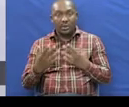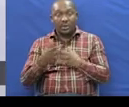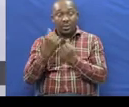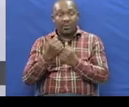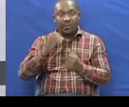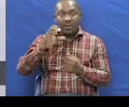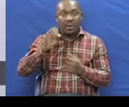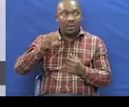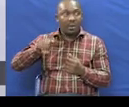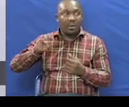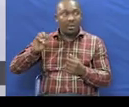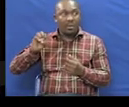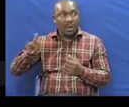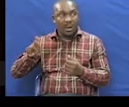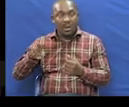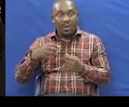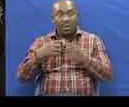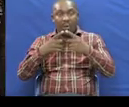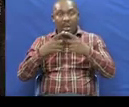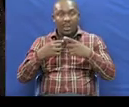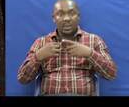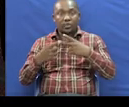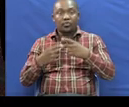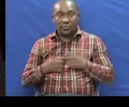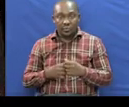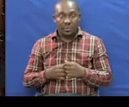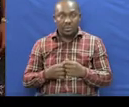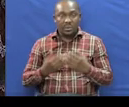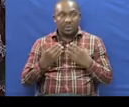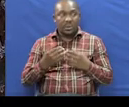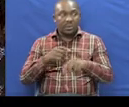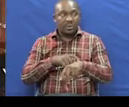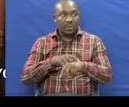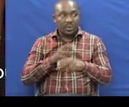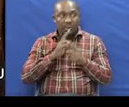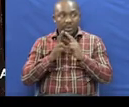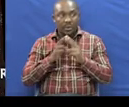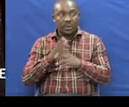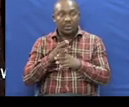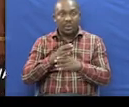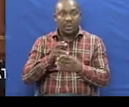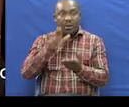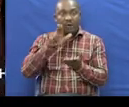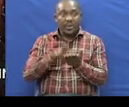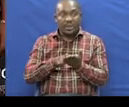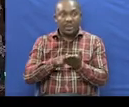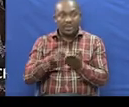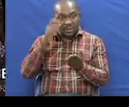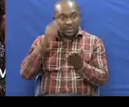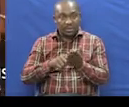1 and copper 2. When you look this electronic configuration, it is configuration of